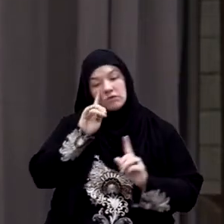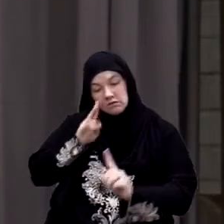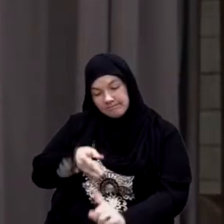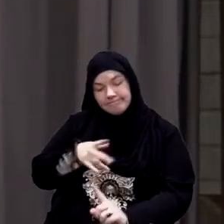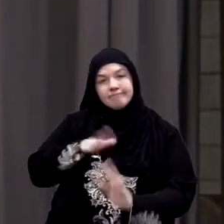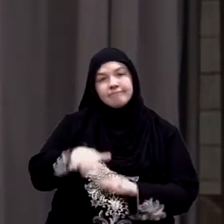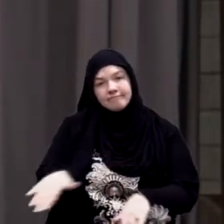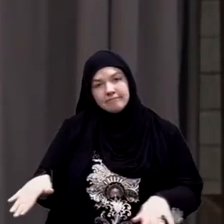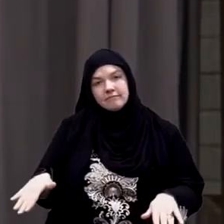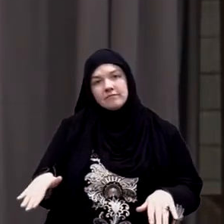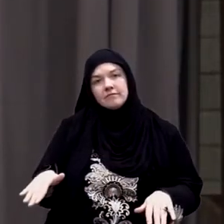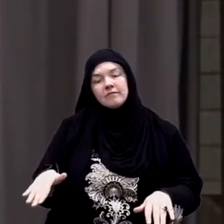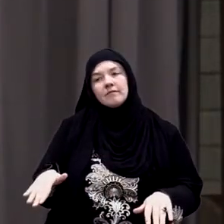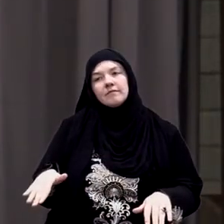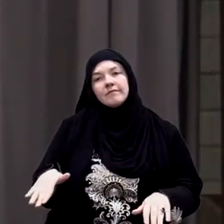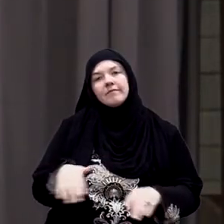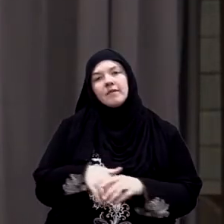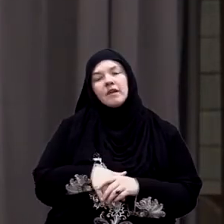children,